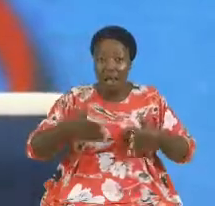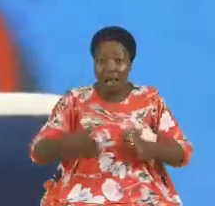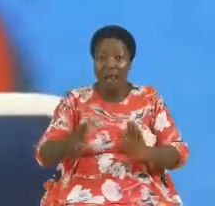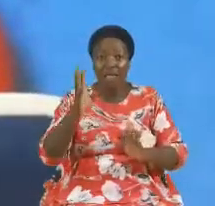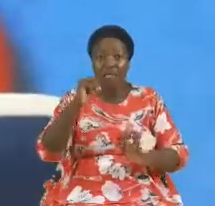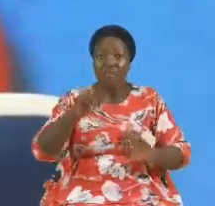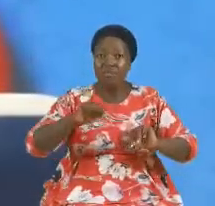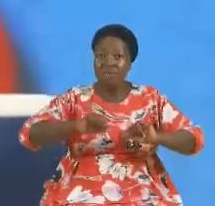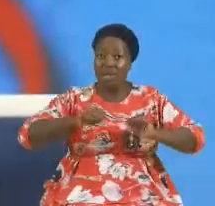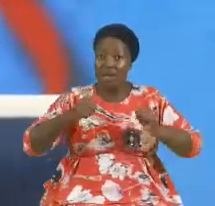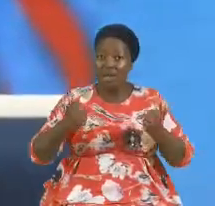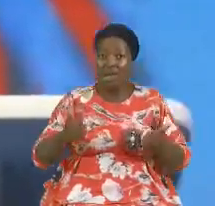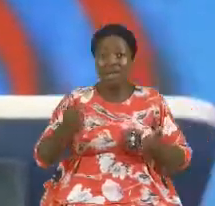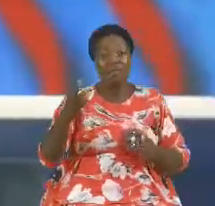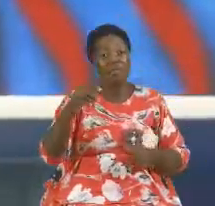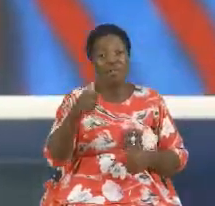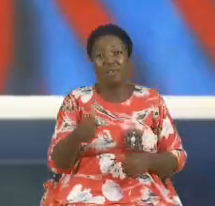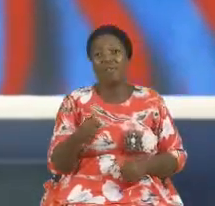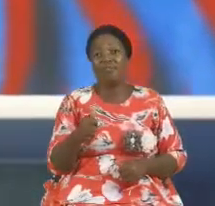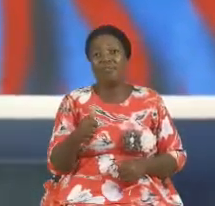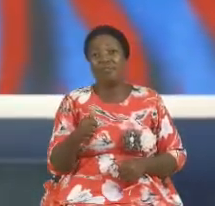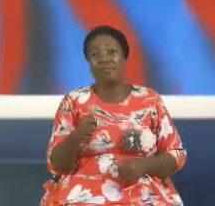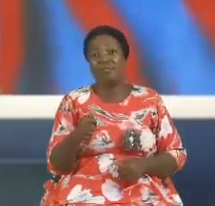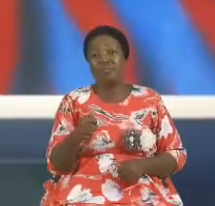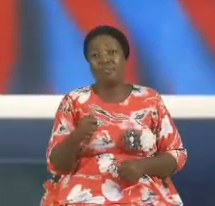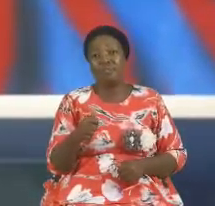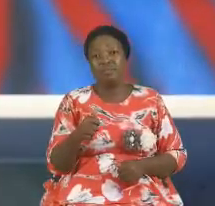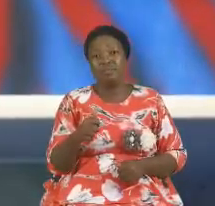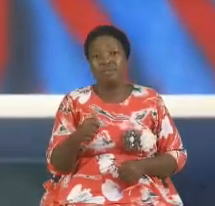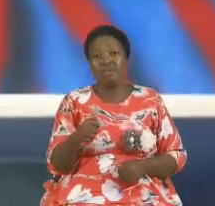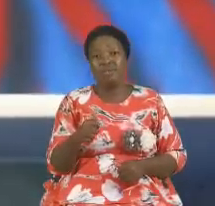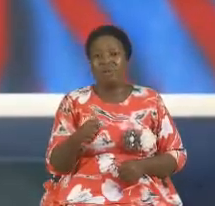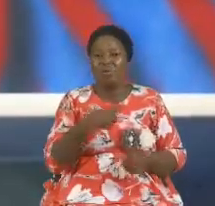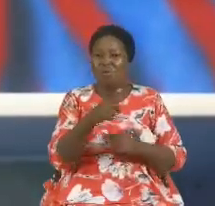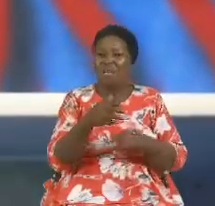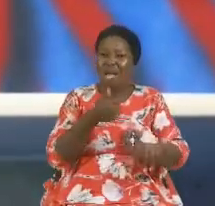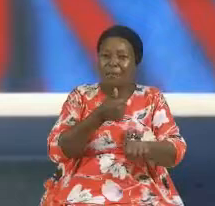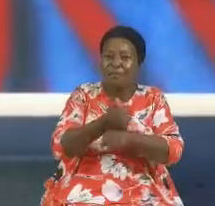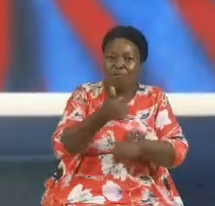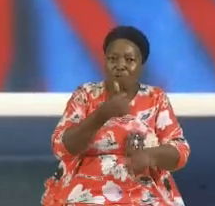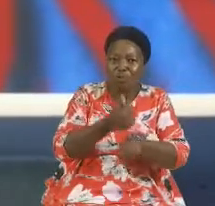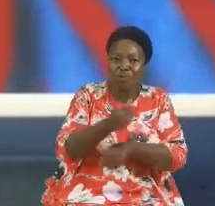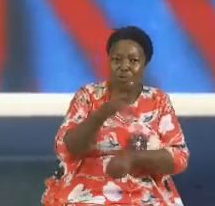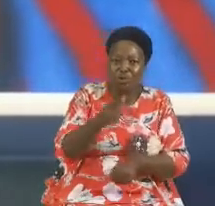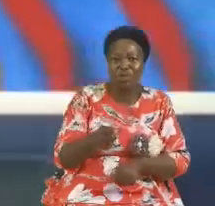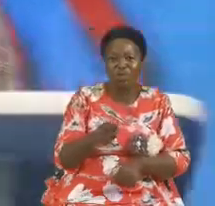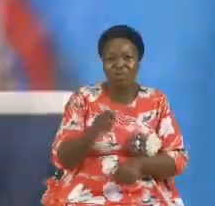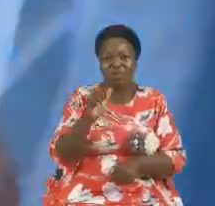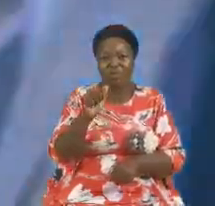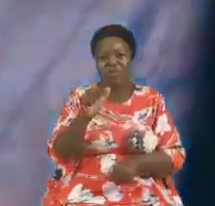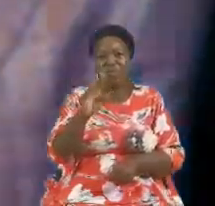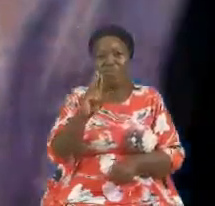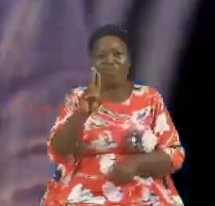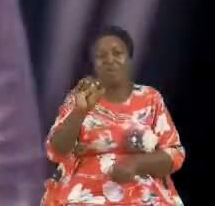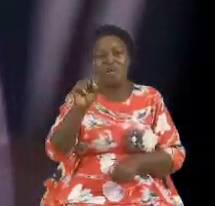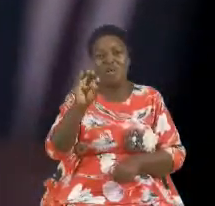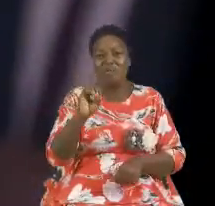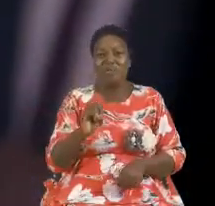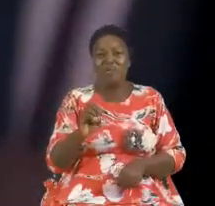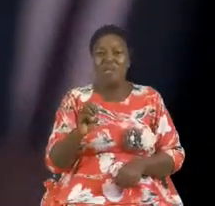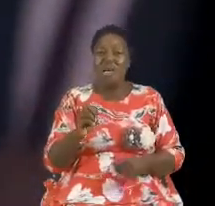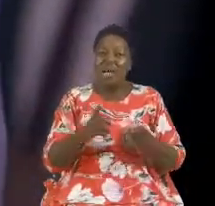will come after me, let him deny himself. When they abuse